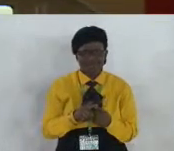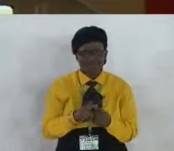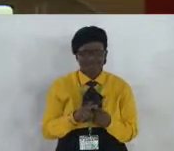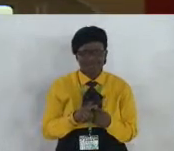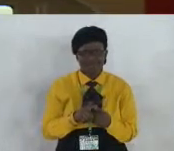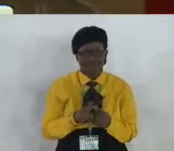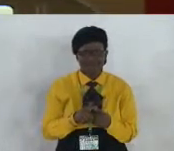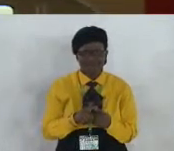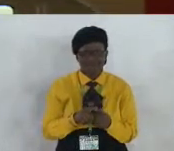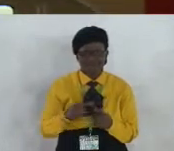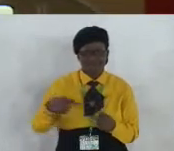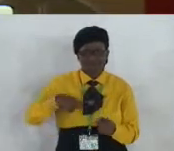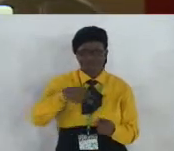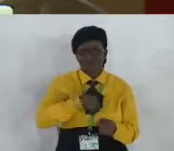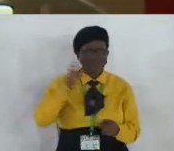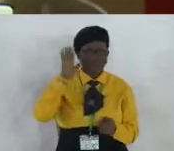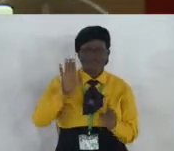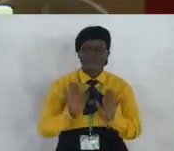we will push.